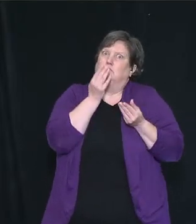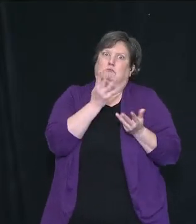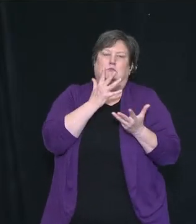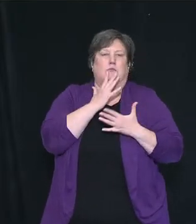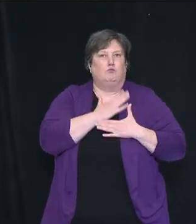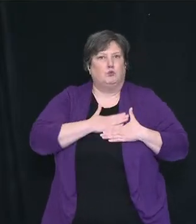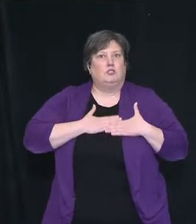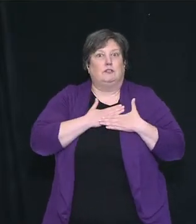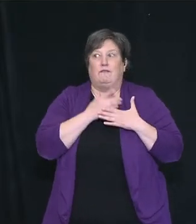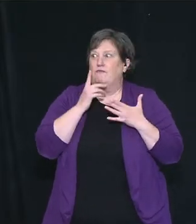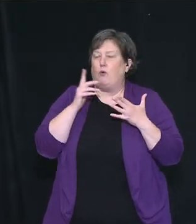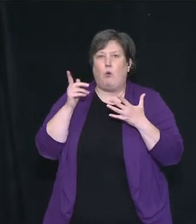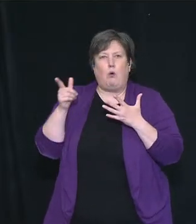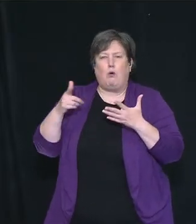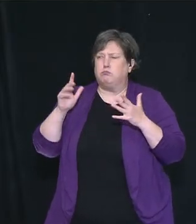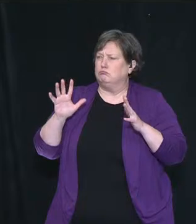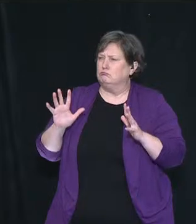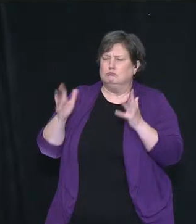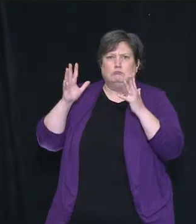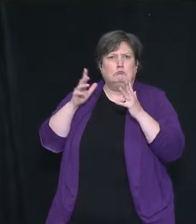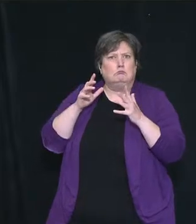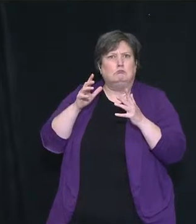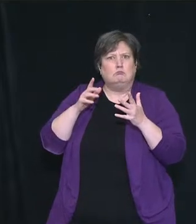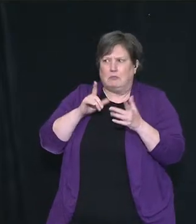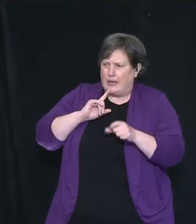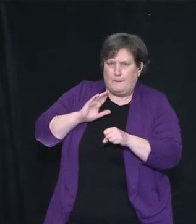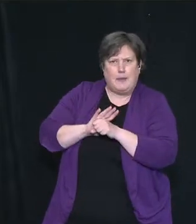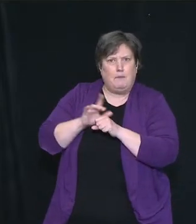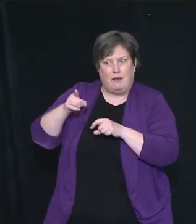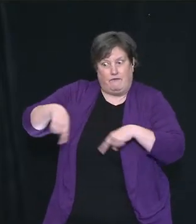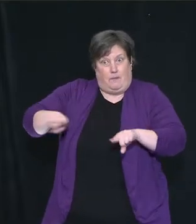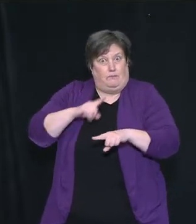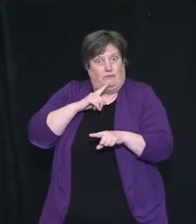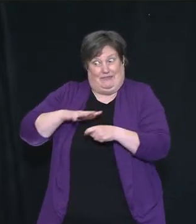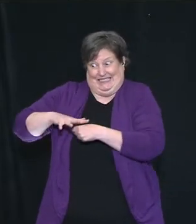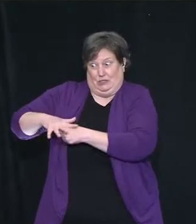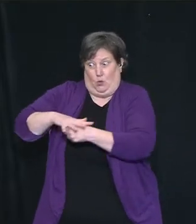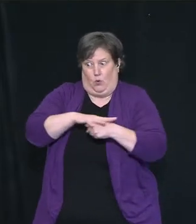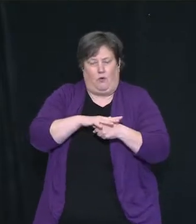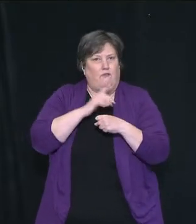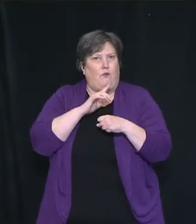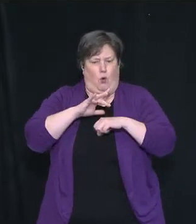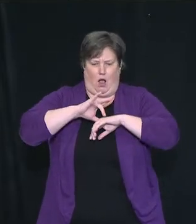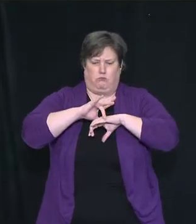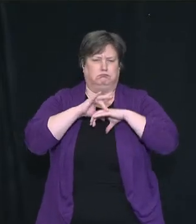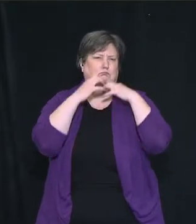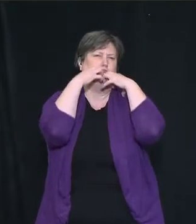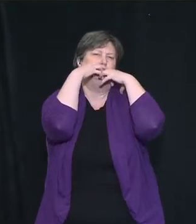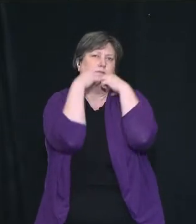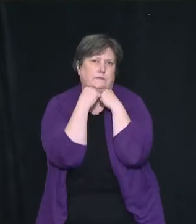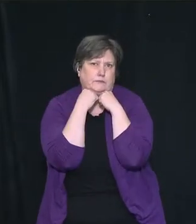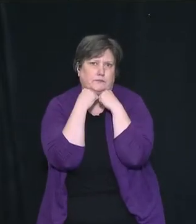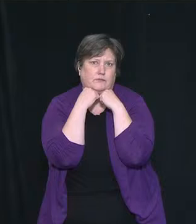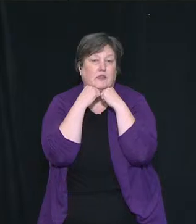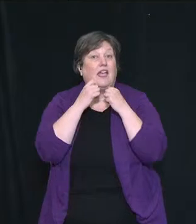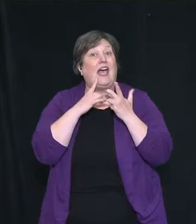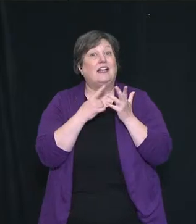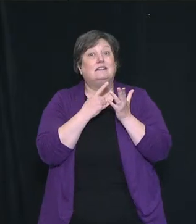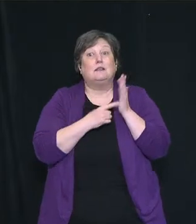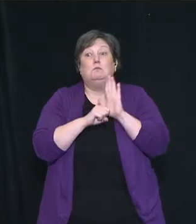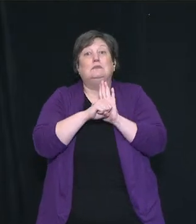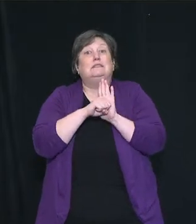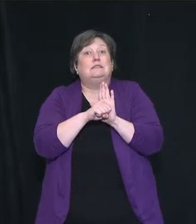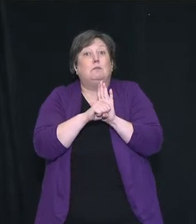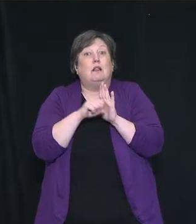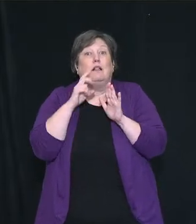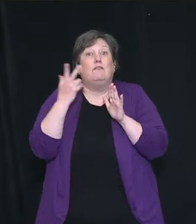the praiseworthy commitment being made at the local level to protecting the environment. It could even be said that the symbols drawn from nature,